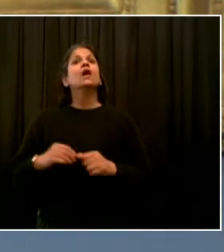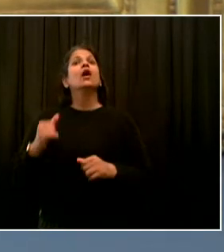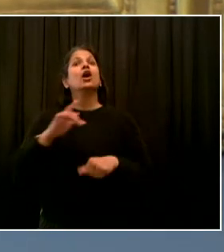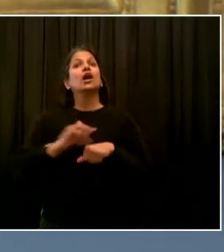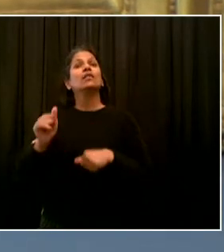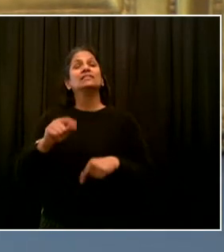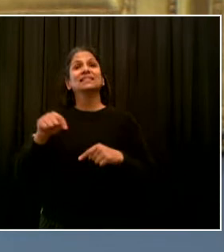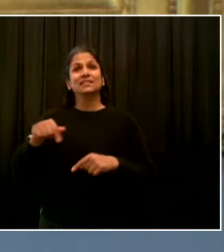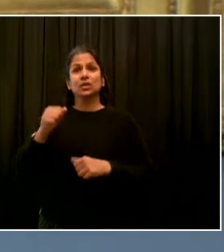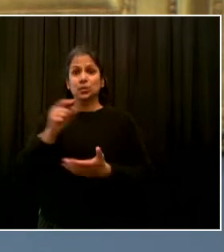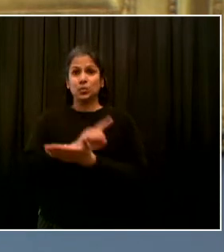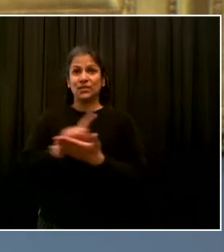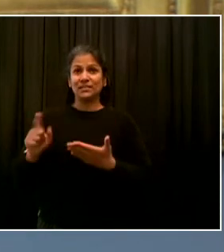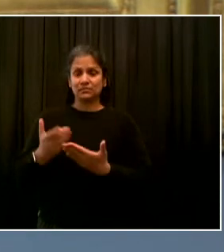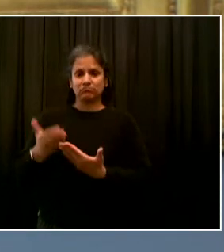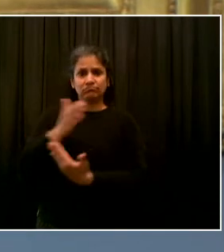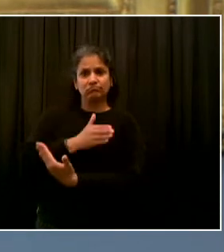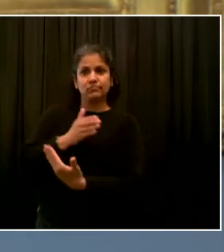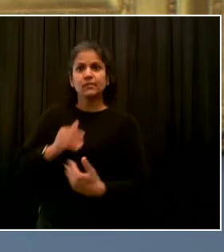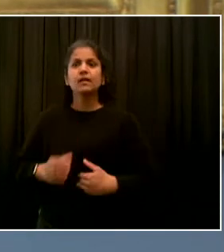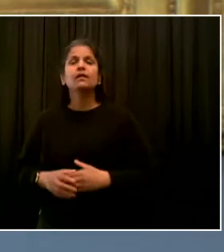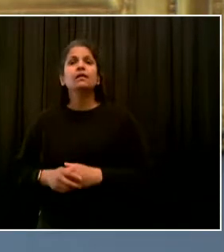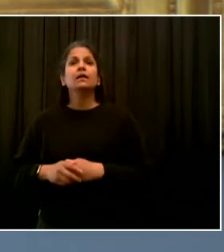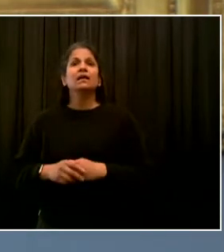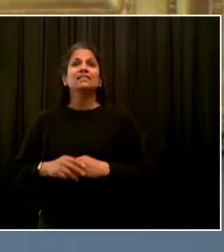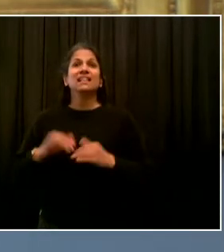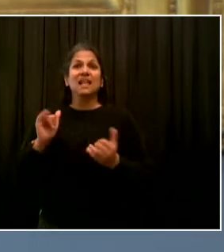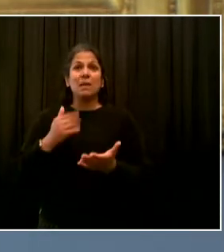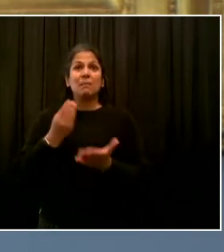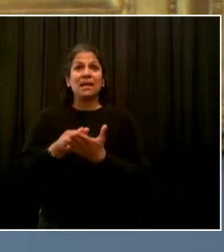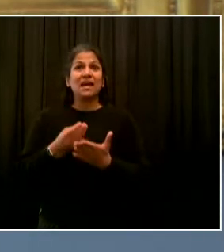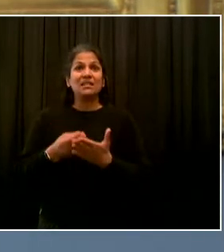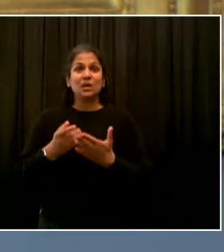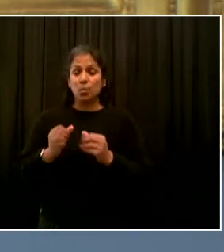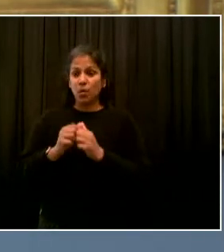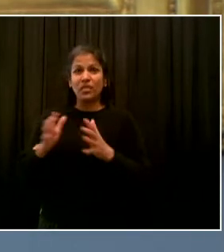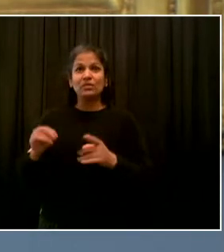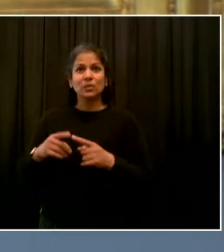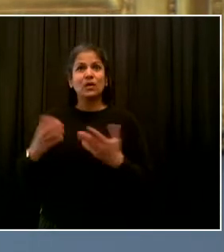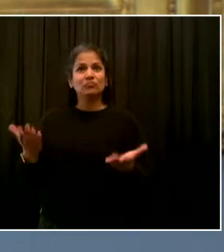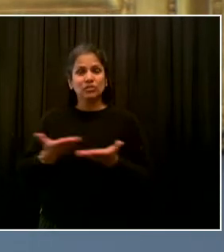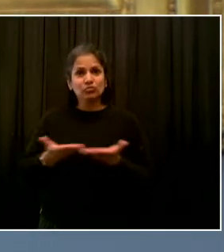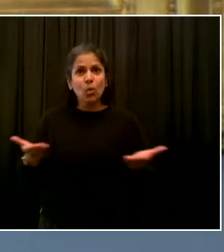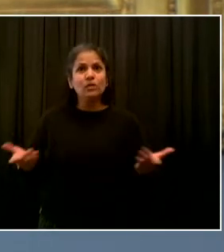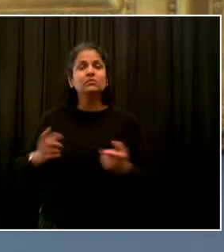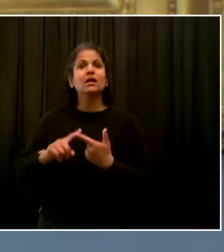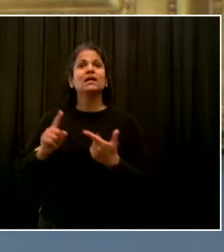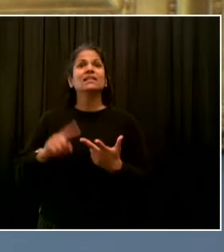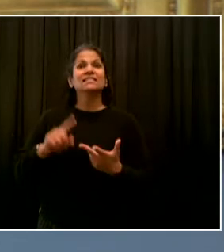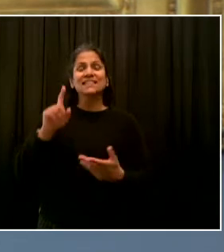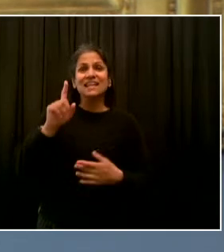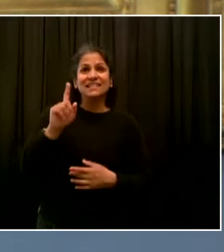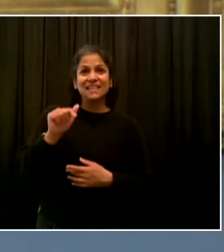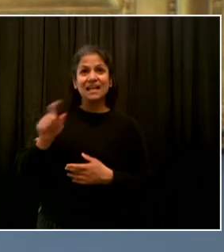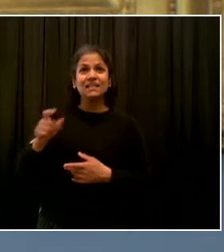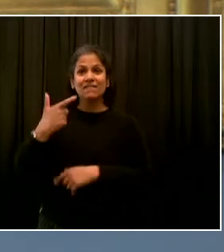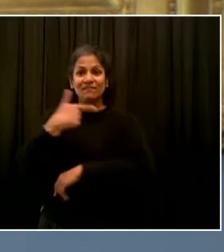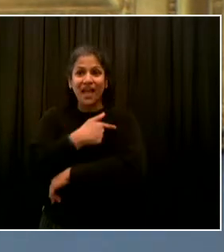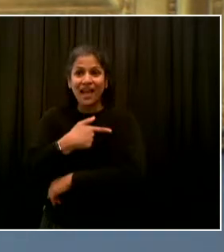this funding, we're going to lose resources, testing, treatment, and vaccines. We need Washington to step